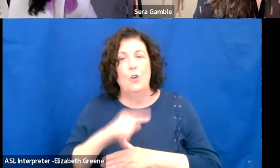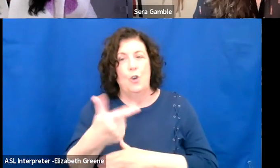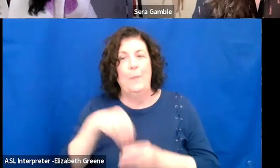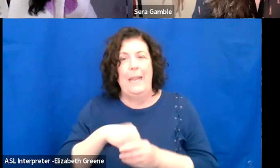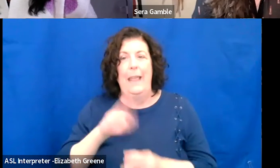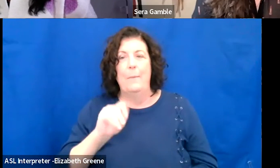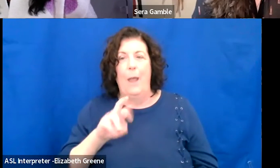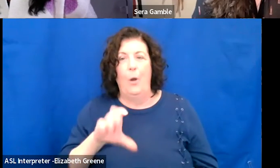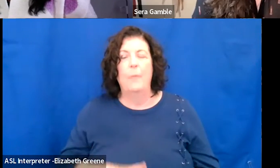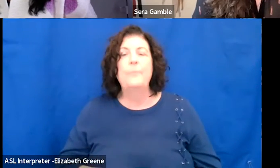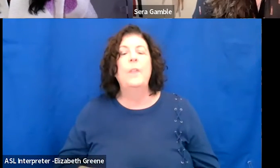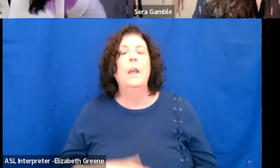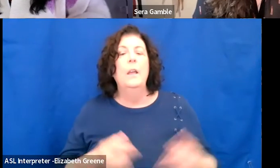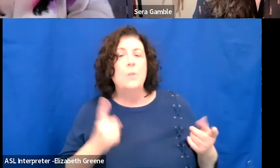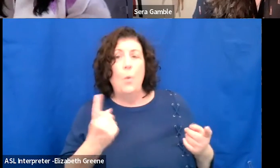went home for COVID.